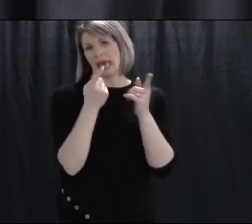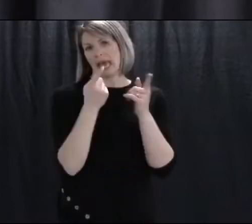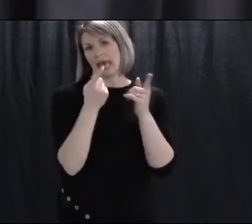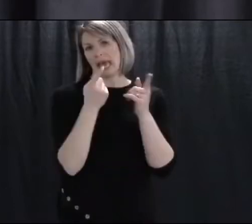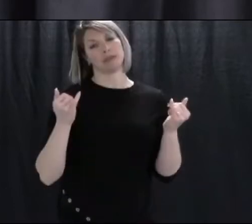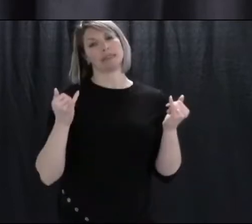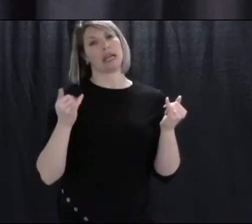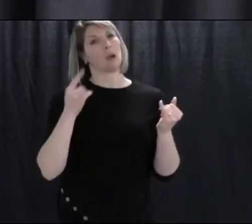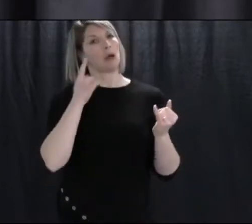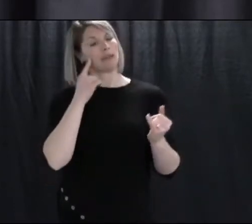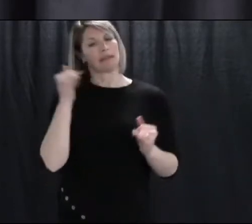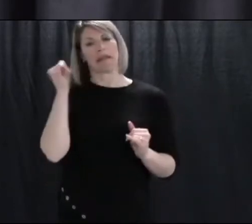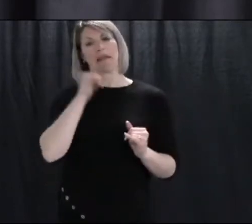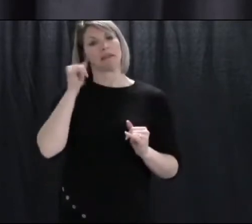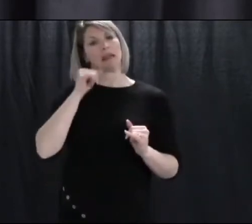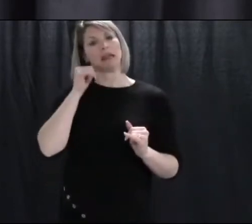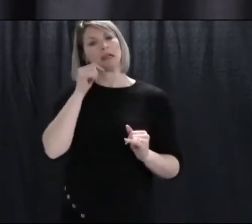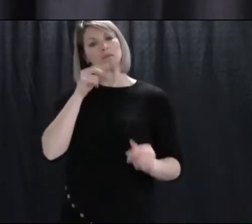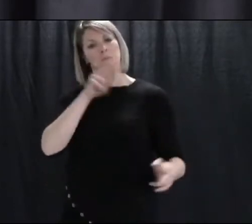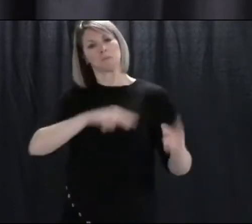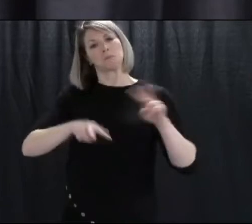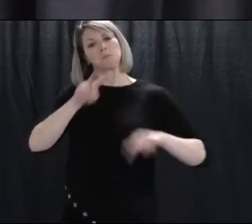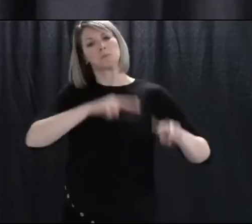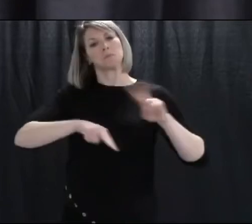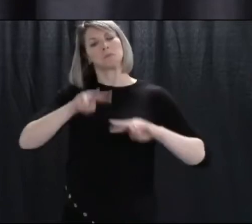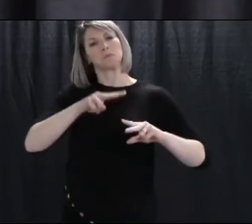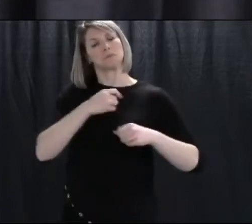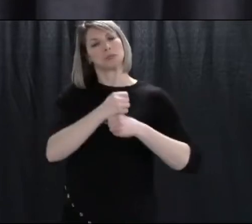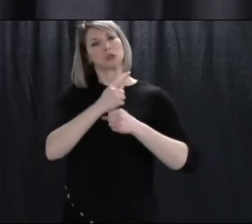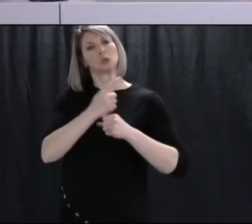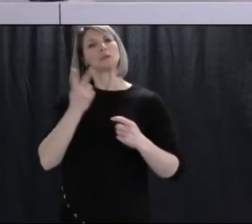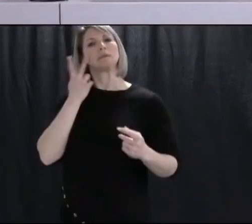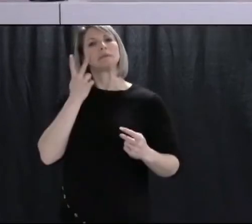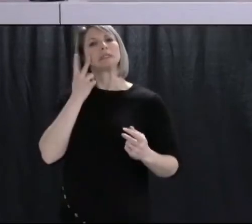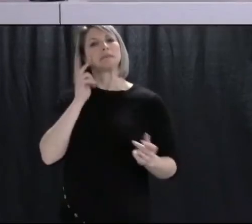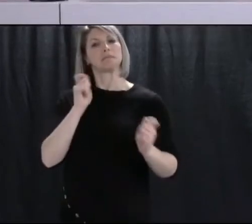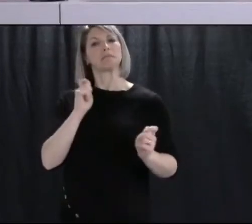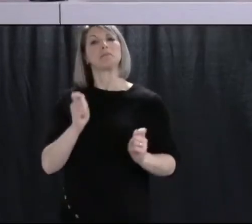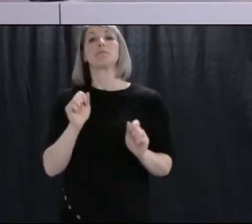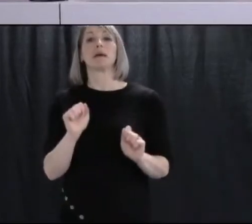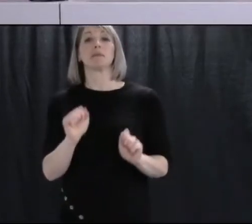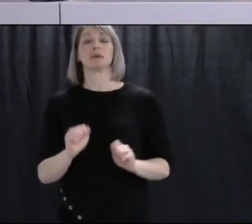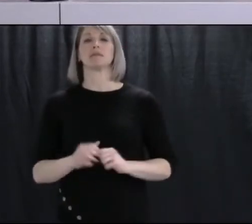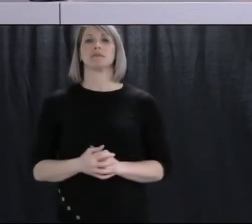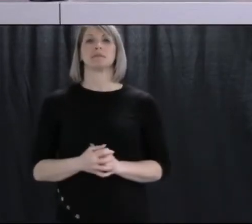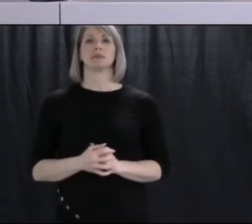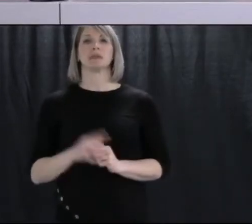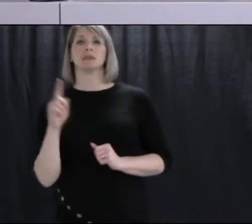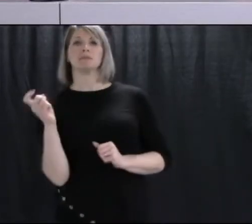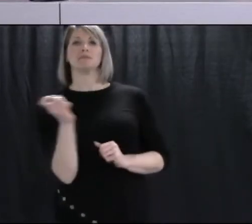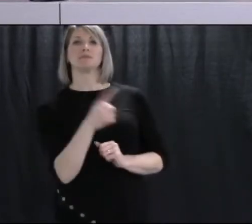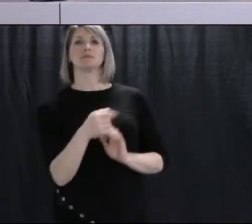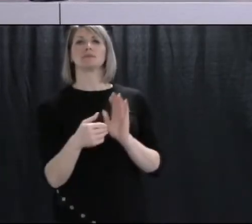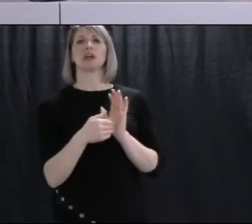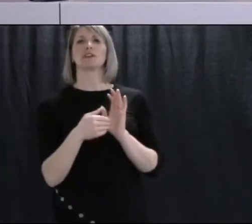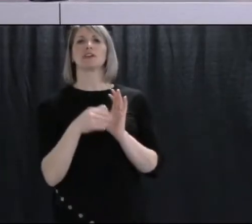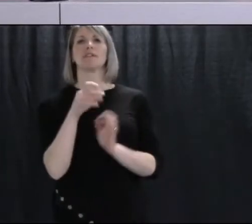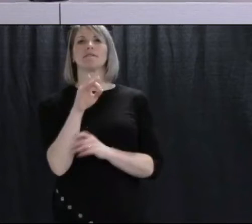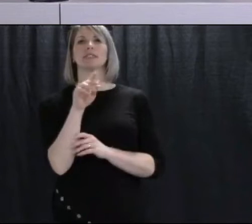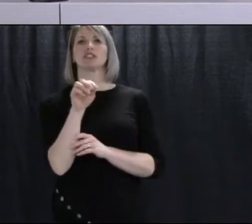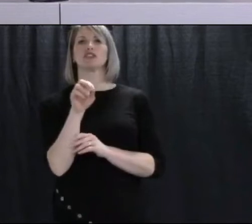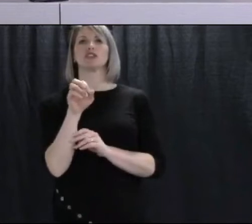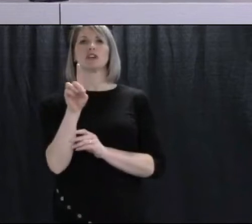is part of our daily risk analysis. And since I'm permitted a second question for Dr. Fitzgerald, I'd like something clarified